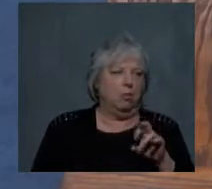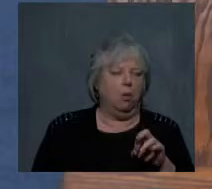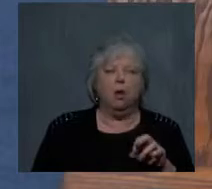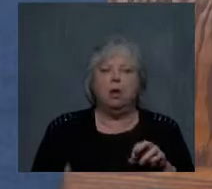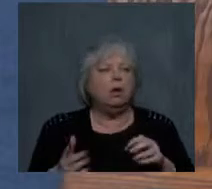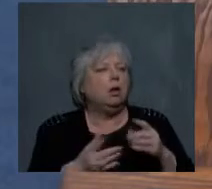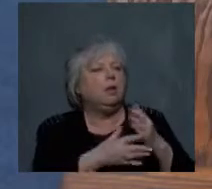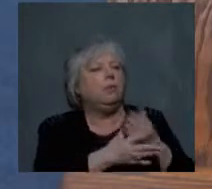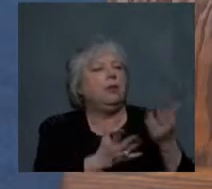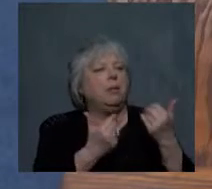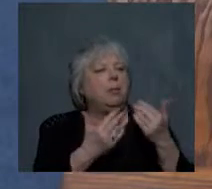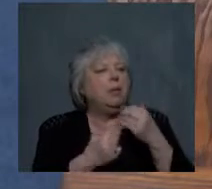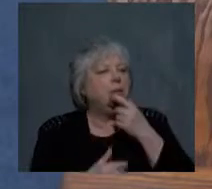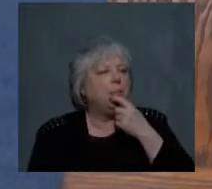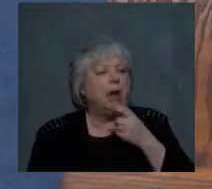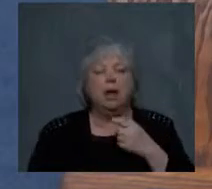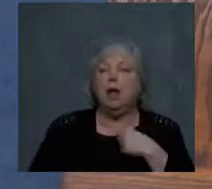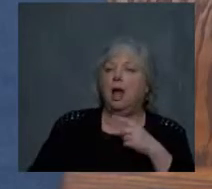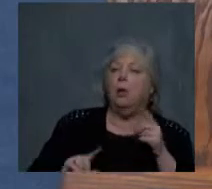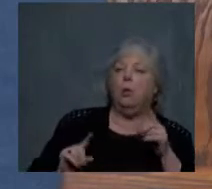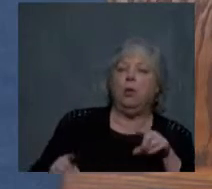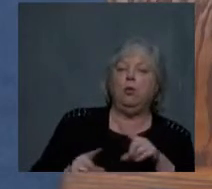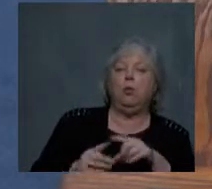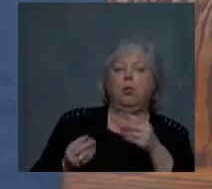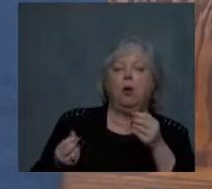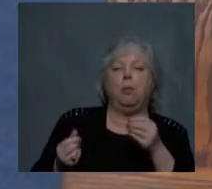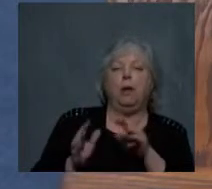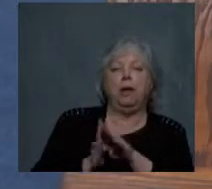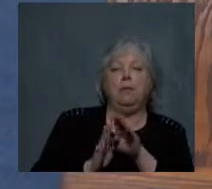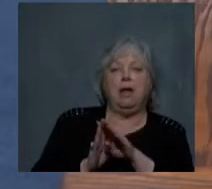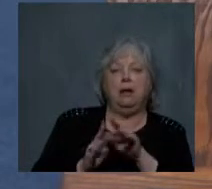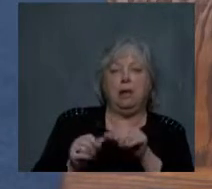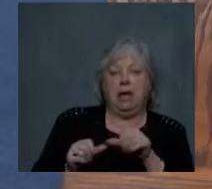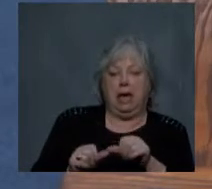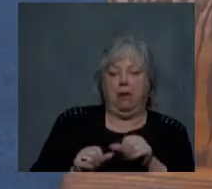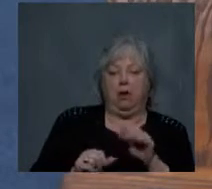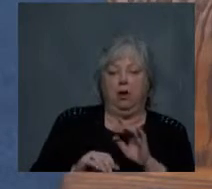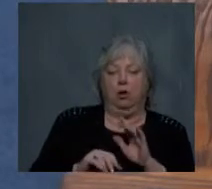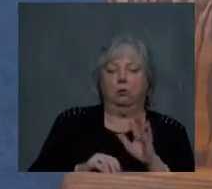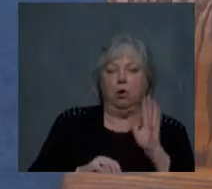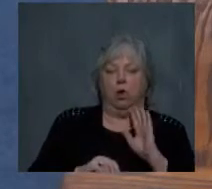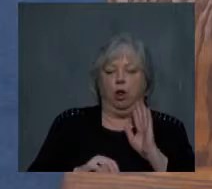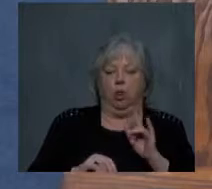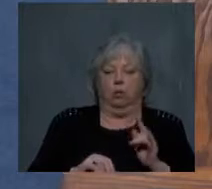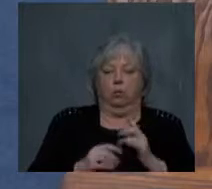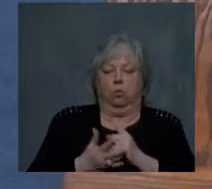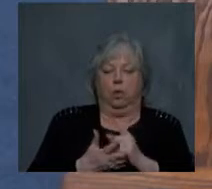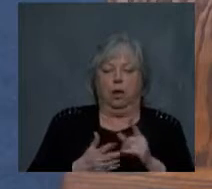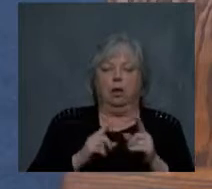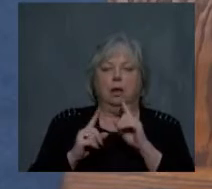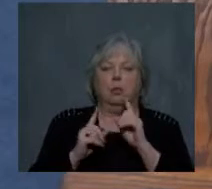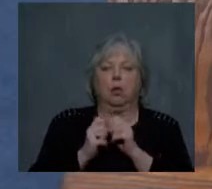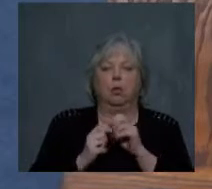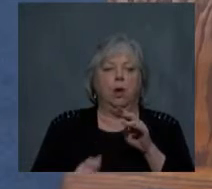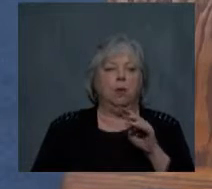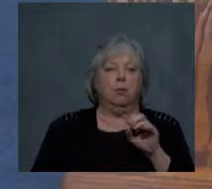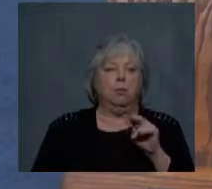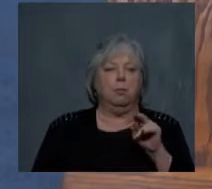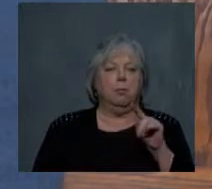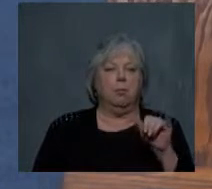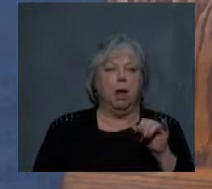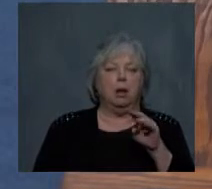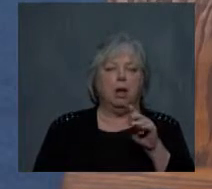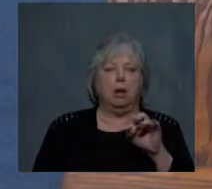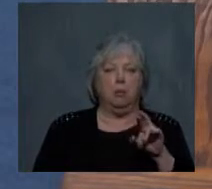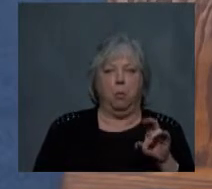and he- microphone, please. I'm sorry. I went to the property development area early this week and spoke to Monty Moore since Donna was